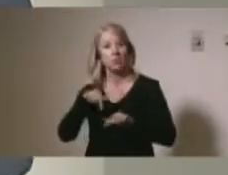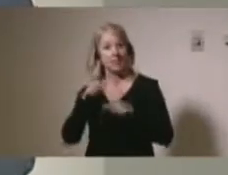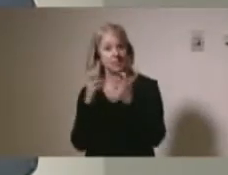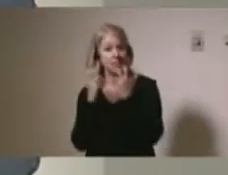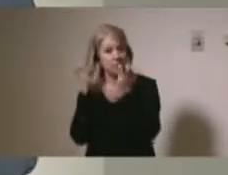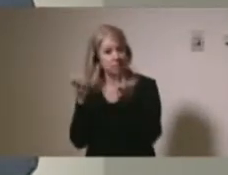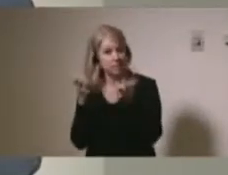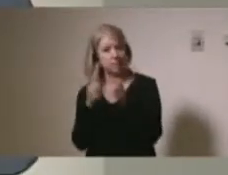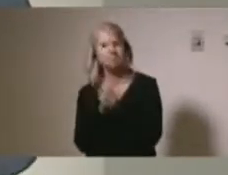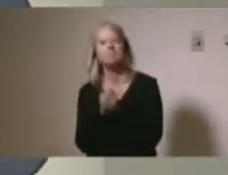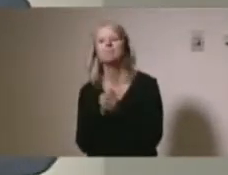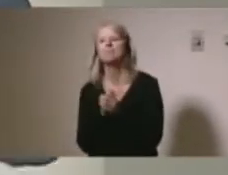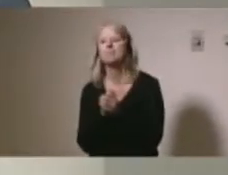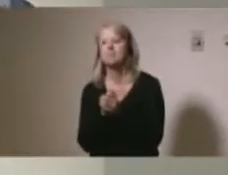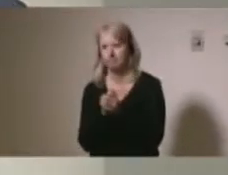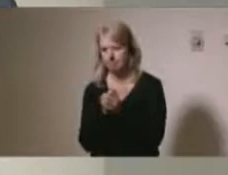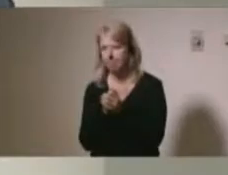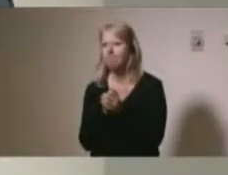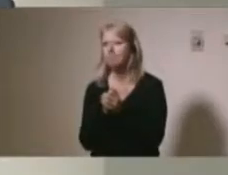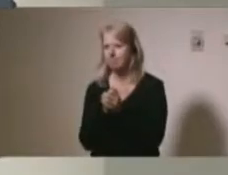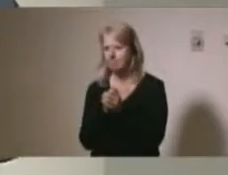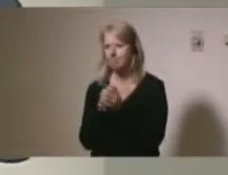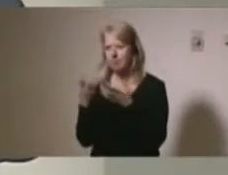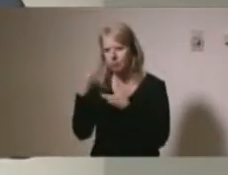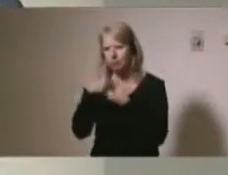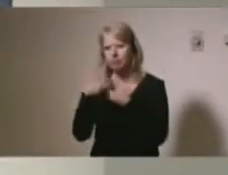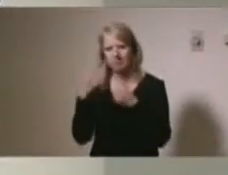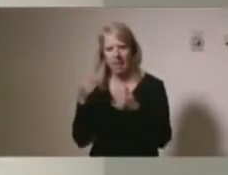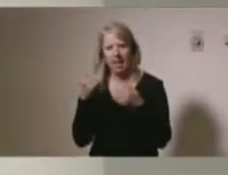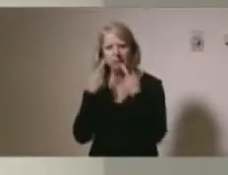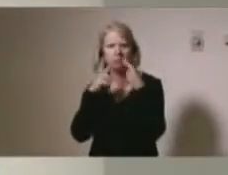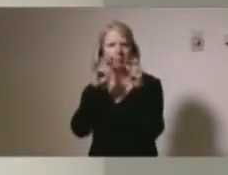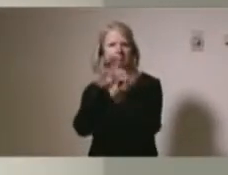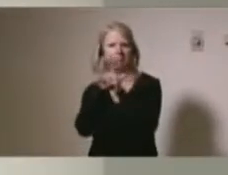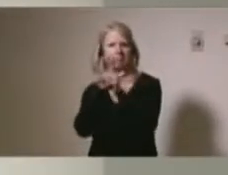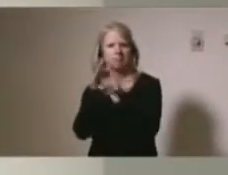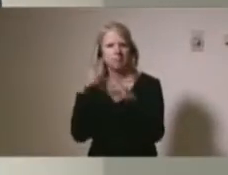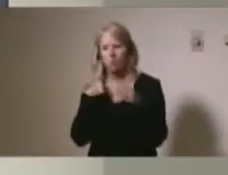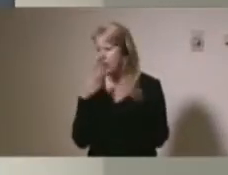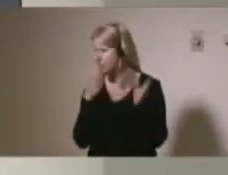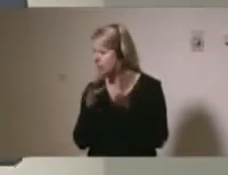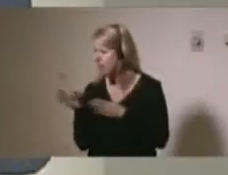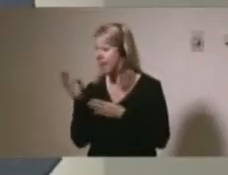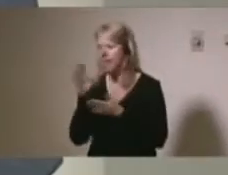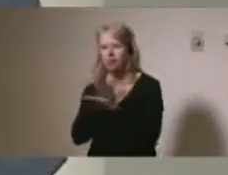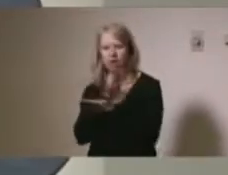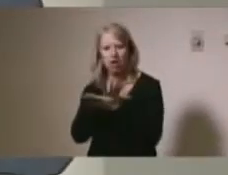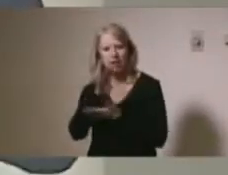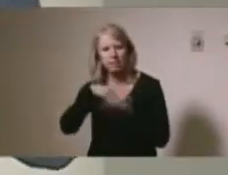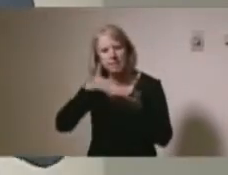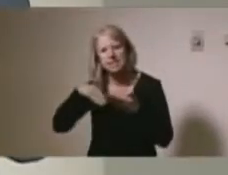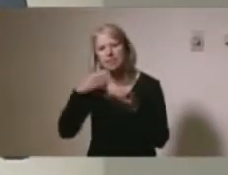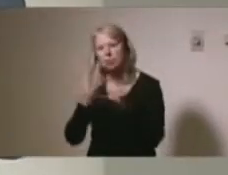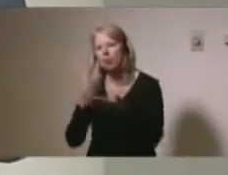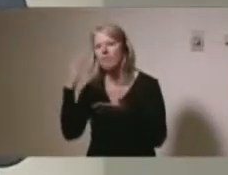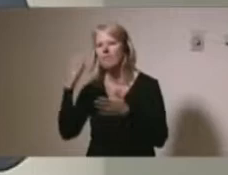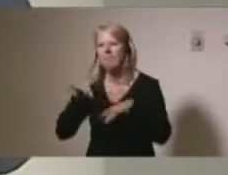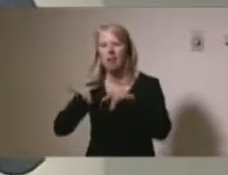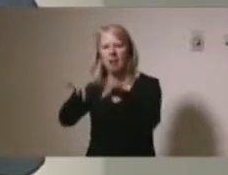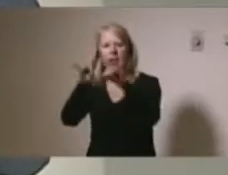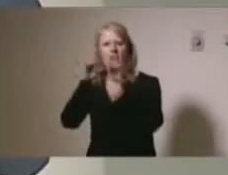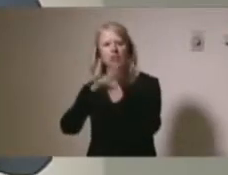symposium is an active part. So we prepared documents we had research done